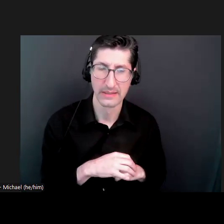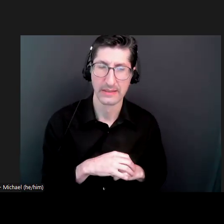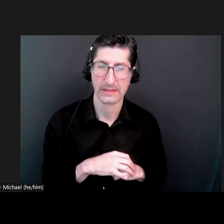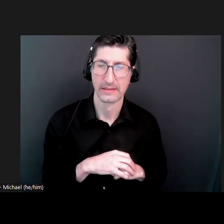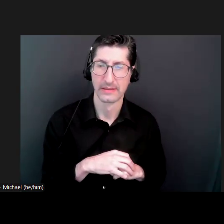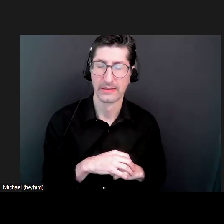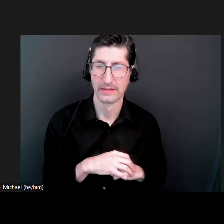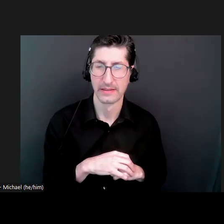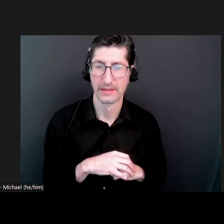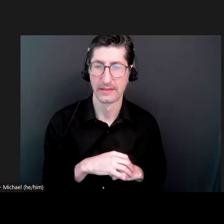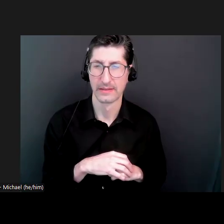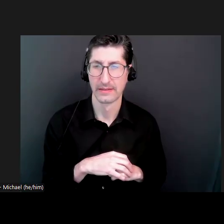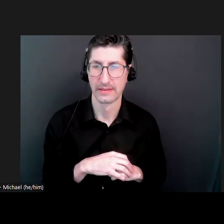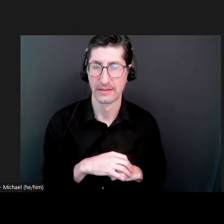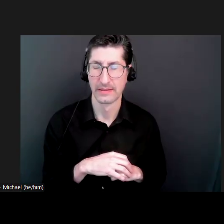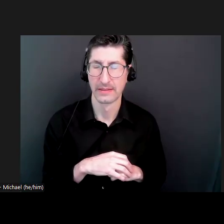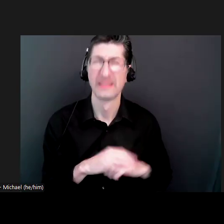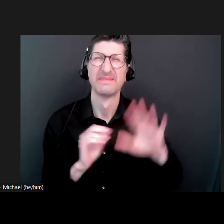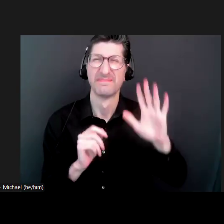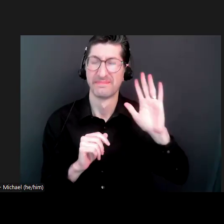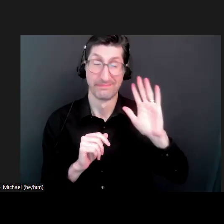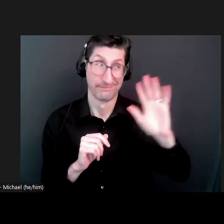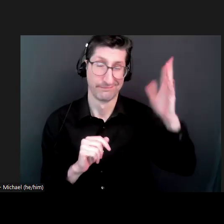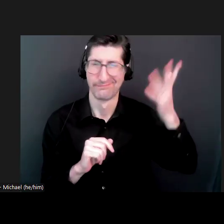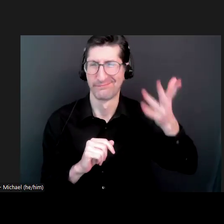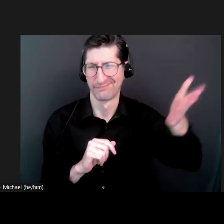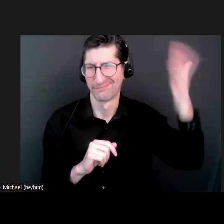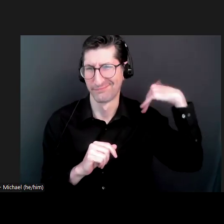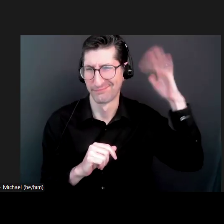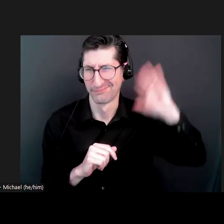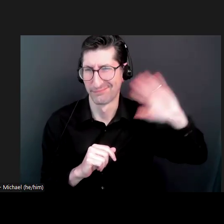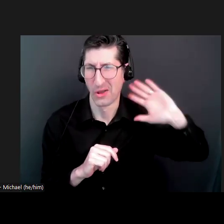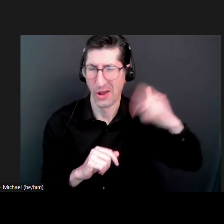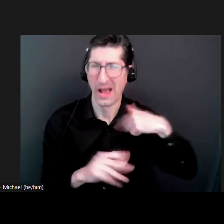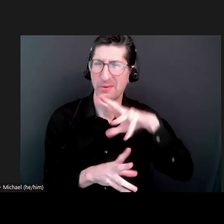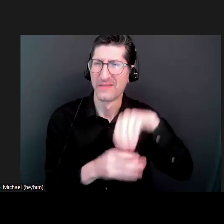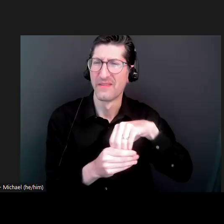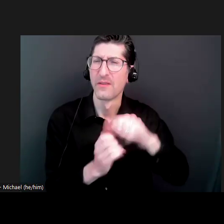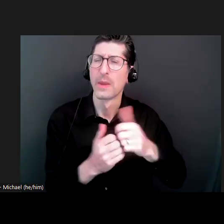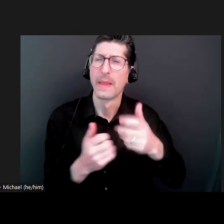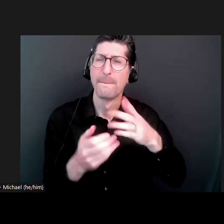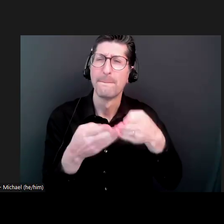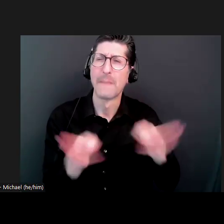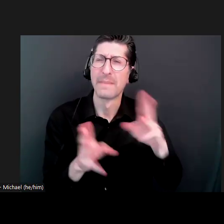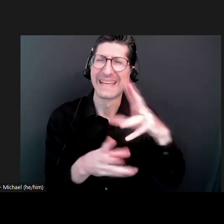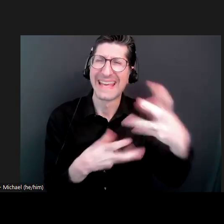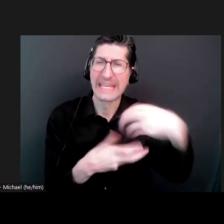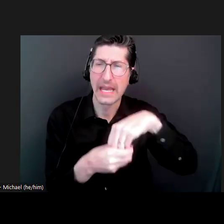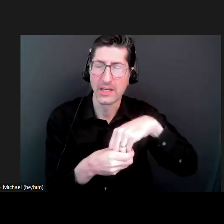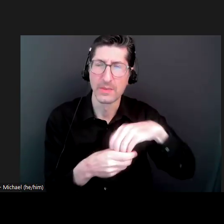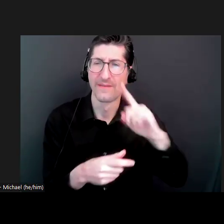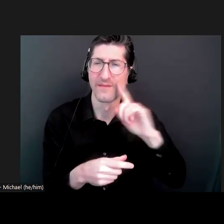As a matter, in a previous life, I used to be involved in public engagement for a federal agency, and